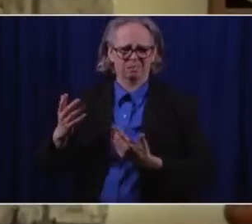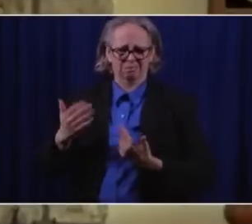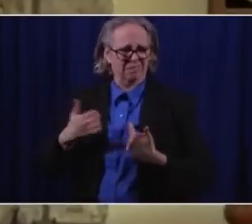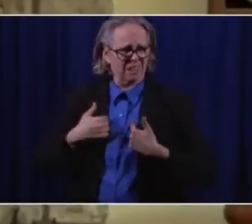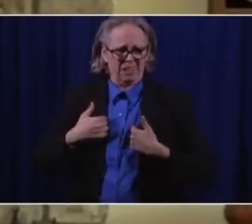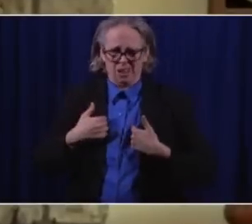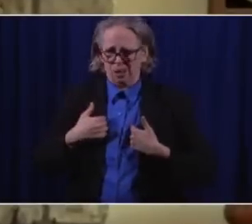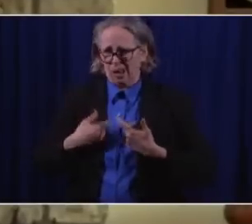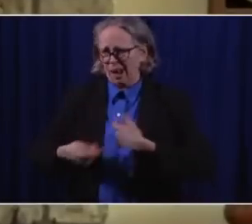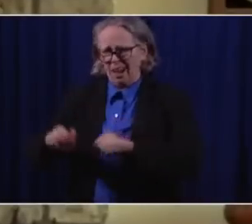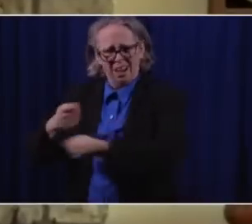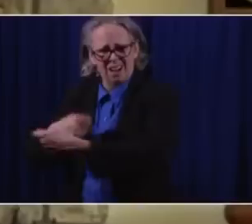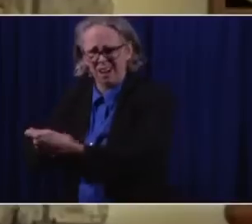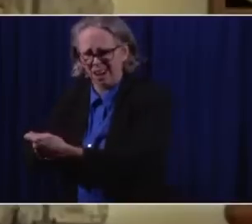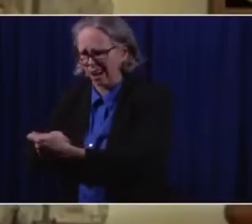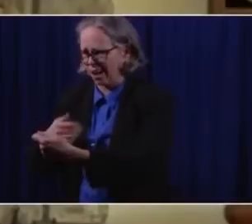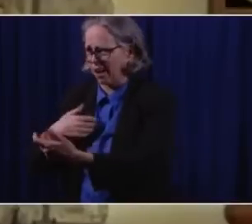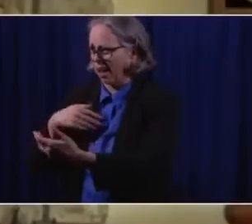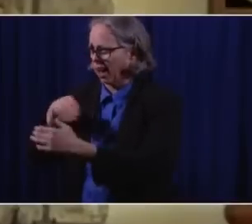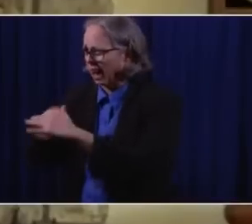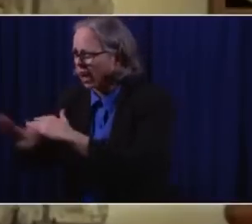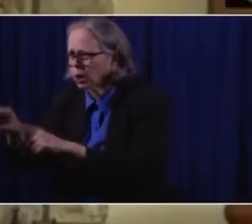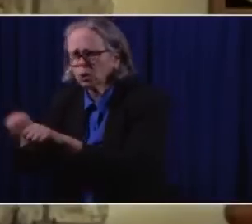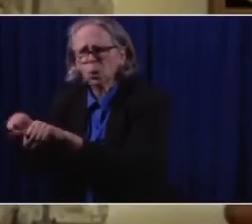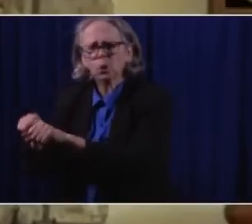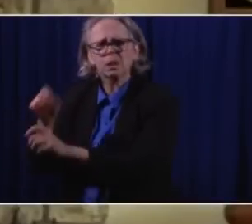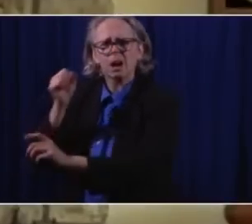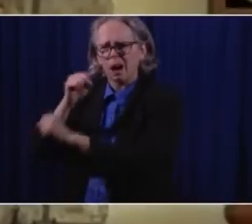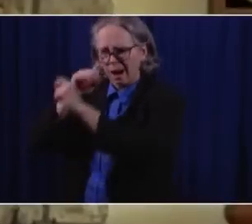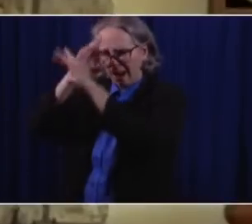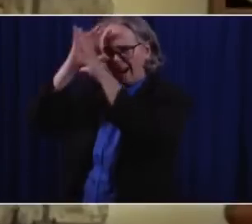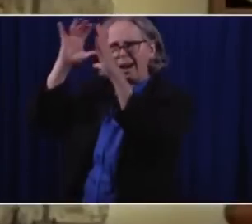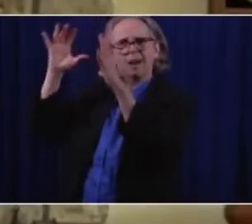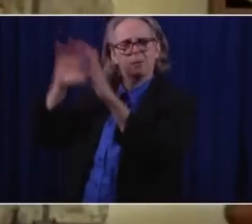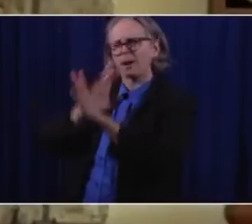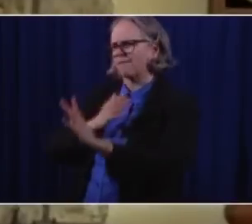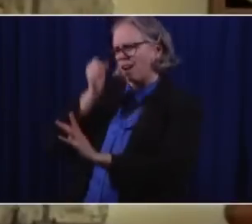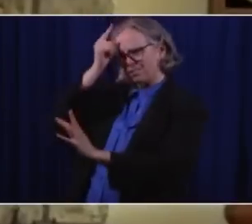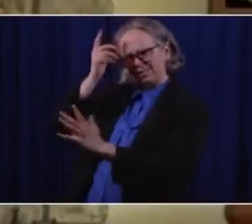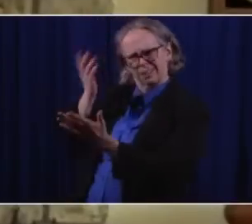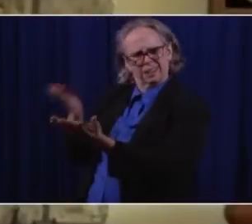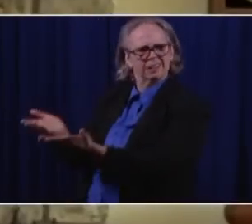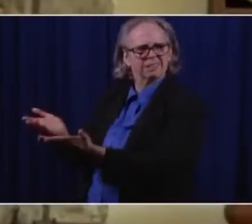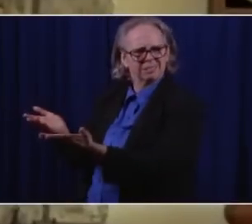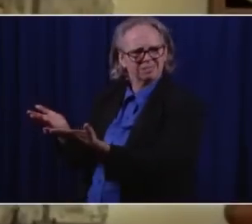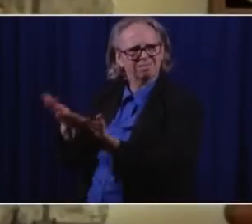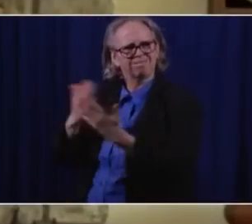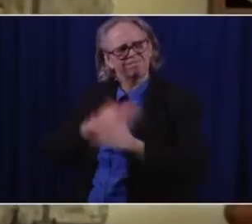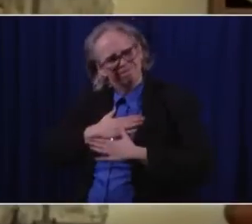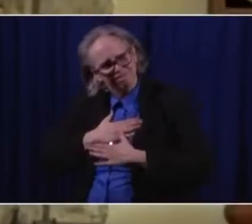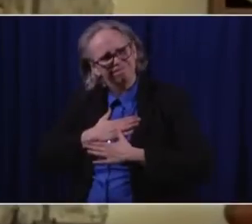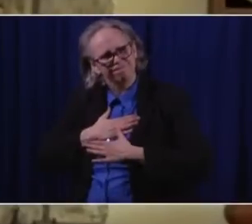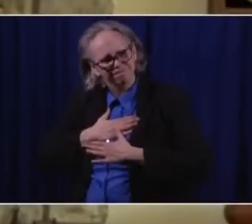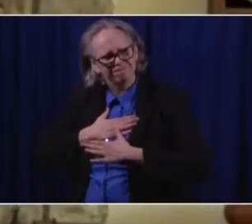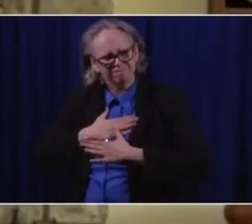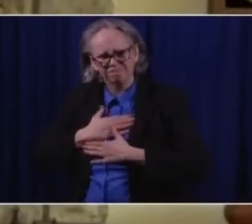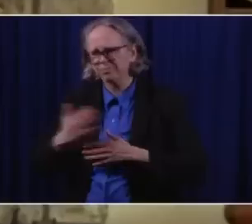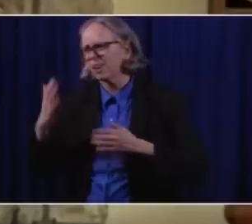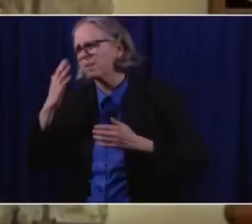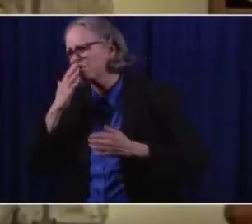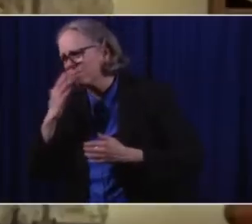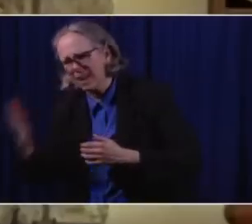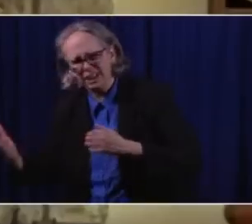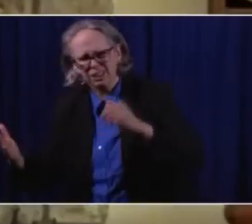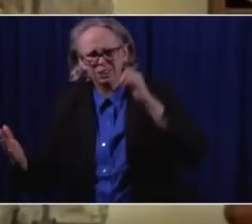we understand, but we don't. We have some idea, but we don't really fully understand what you're going through. So thank you very, very